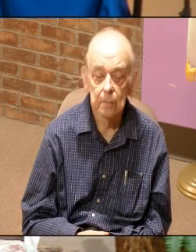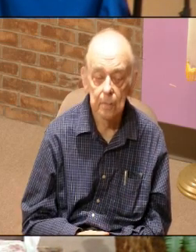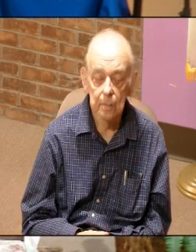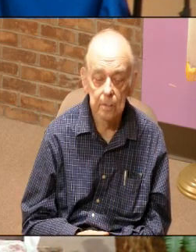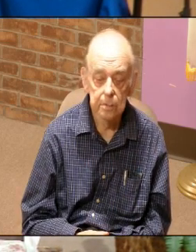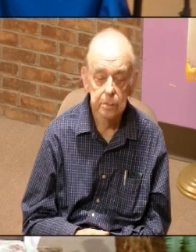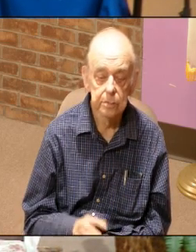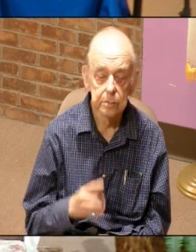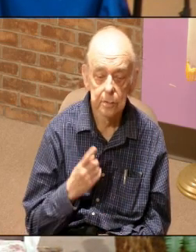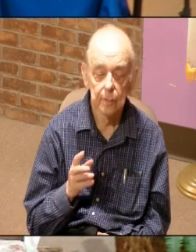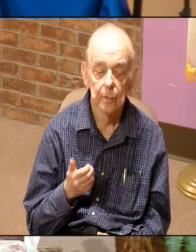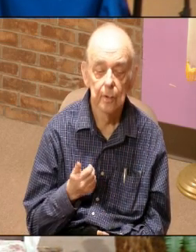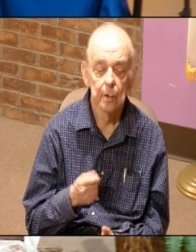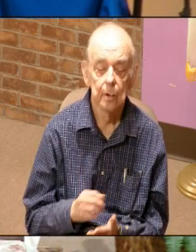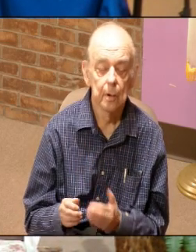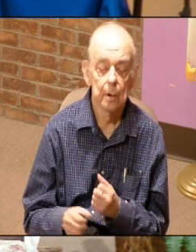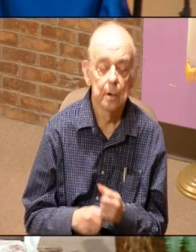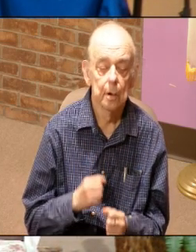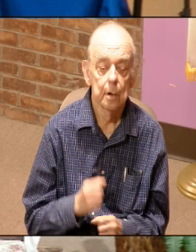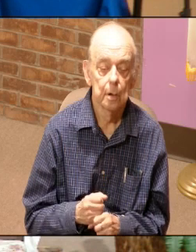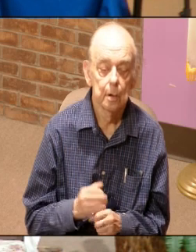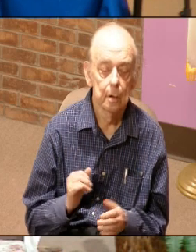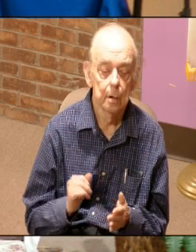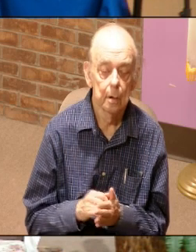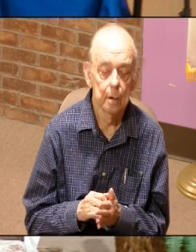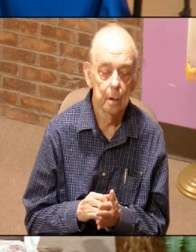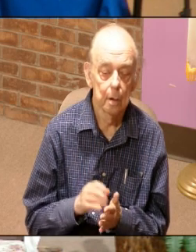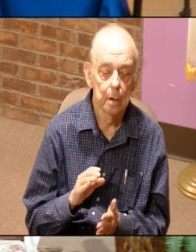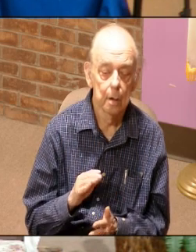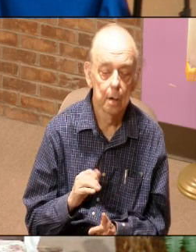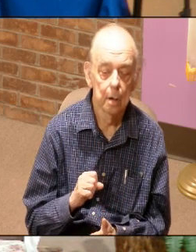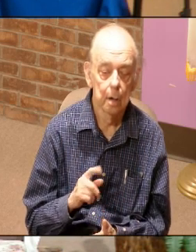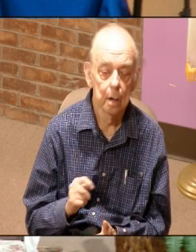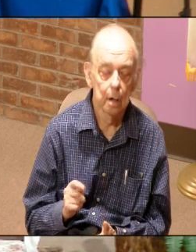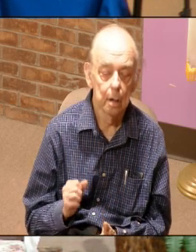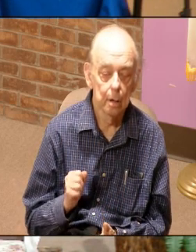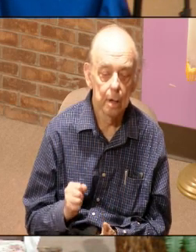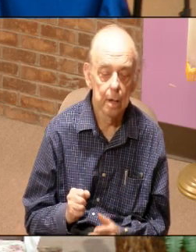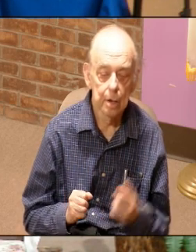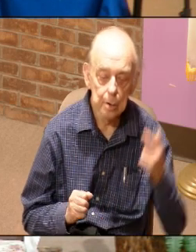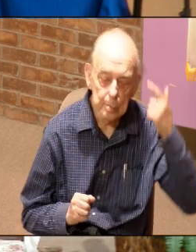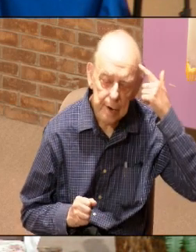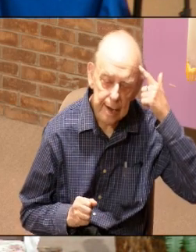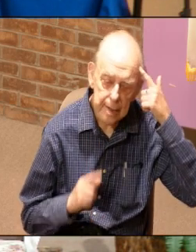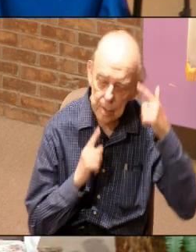for a few years we were unaware that there was a cyst in her brain that was growing